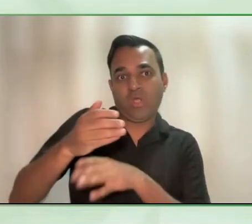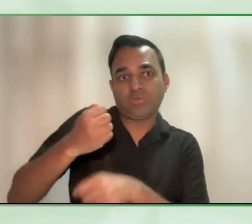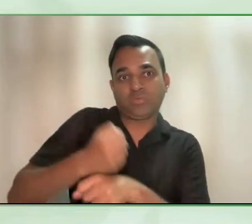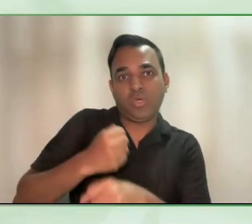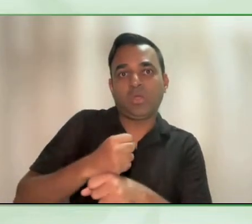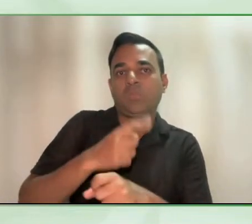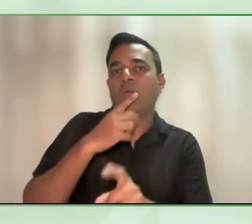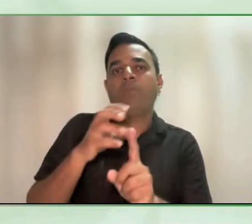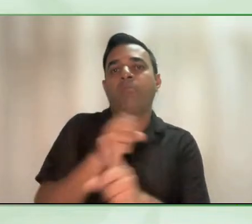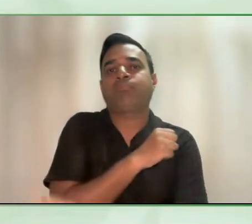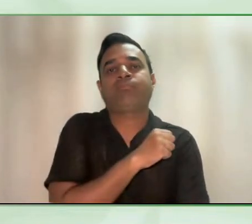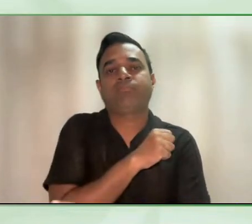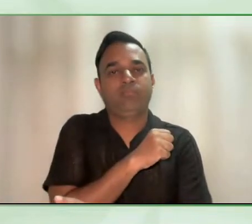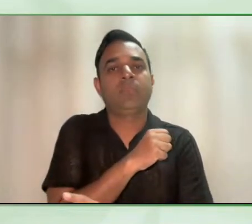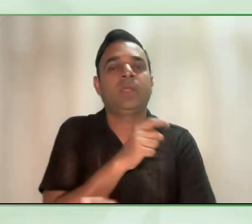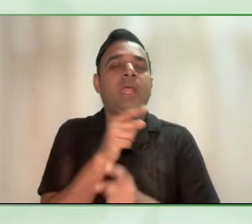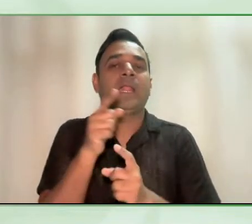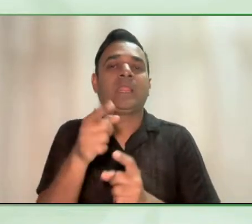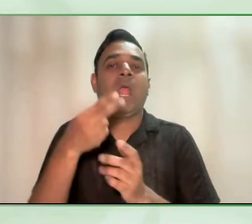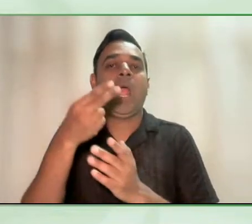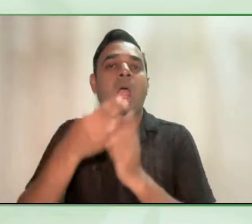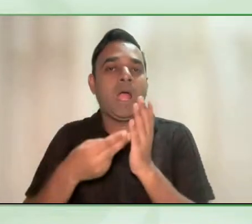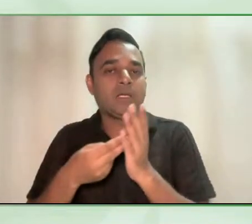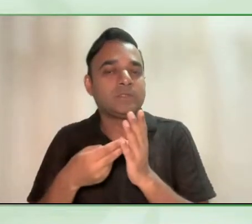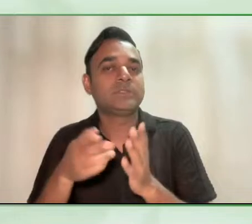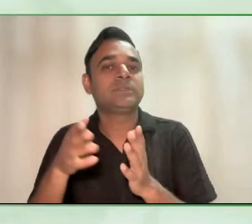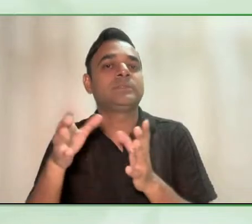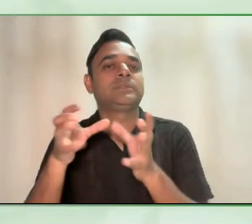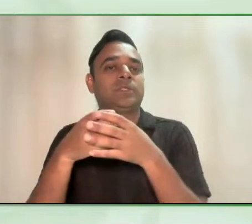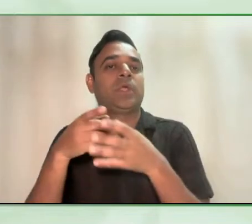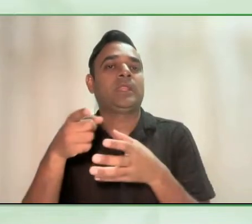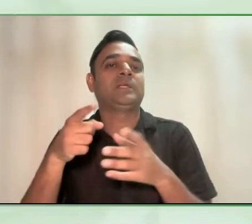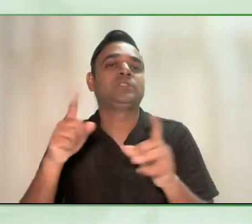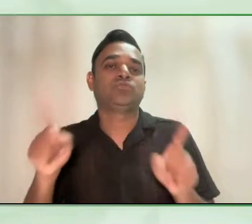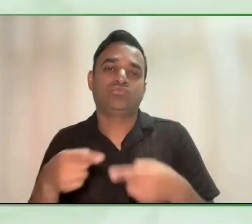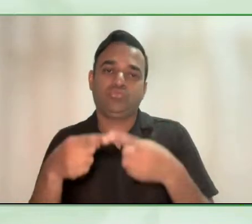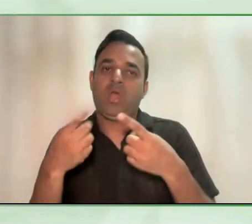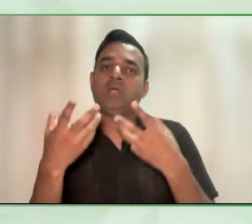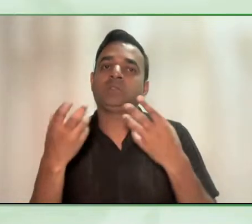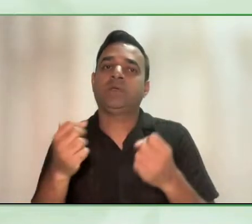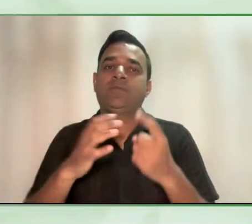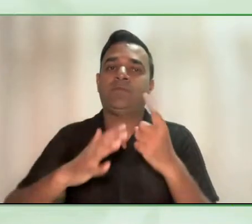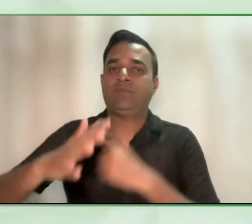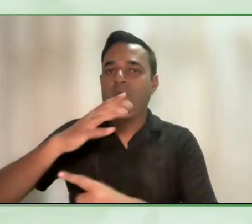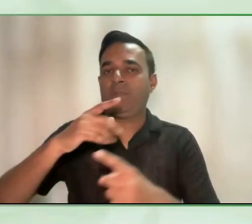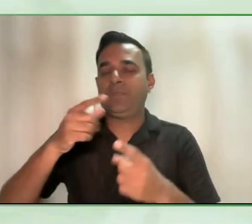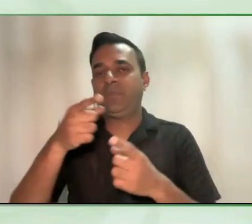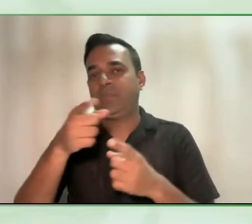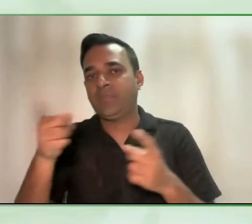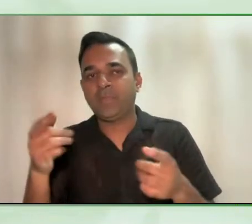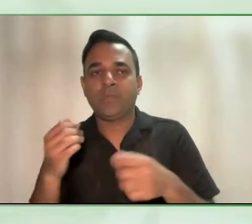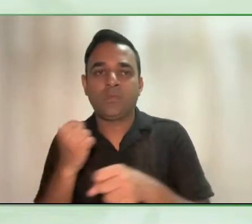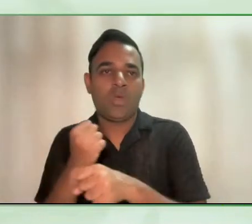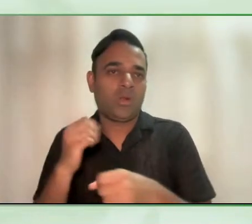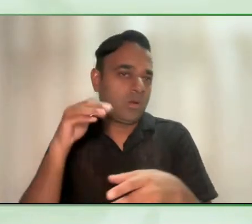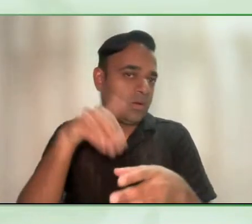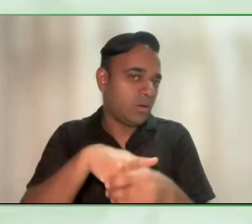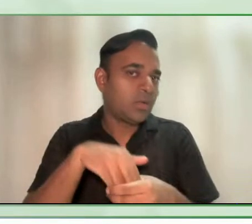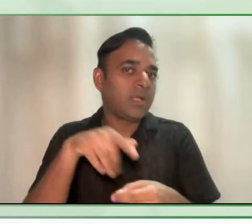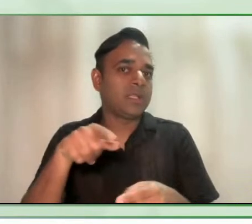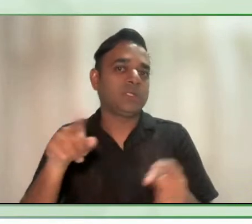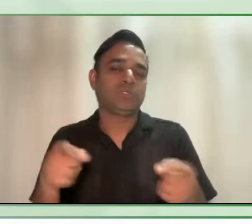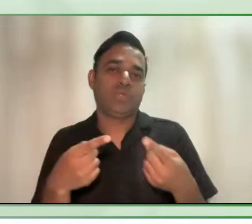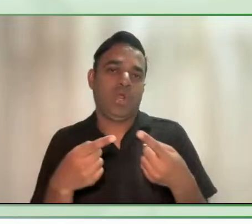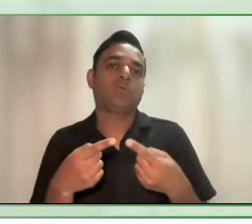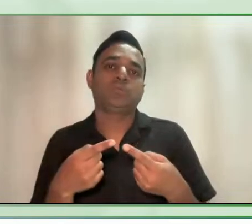floors are required, that they remain in place and are not removed from people. And I think that's another thing we need to consider. Yeah.